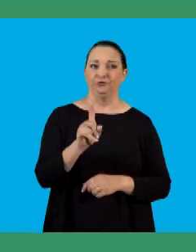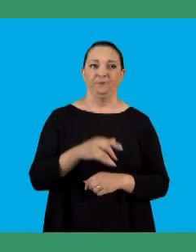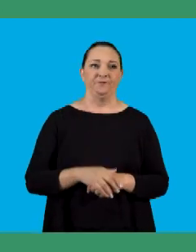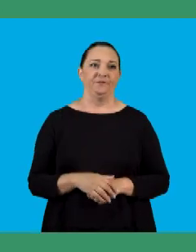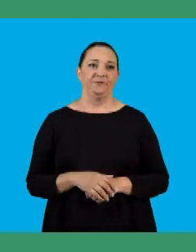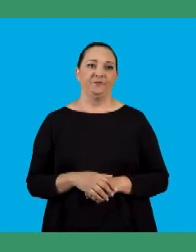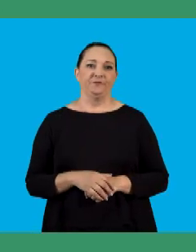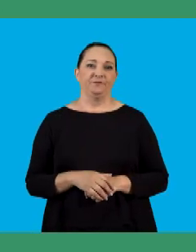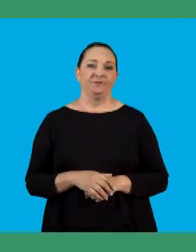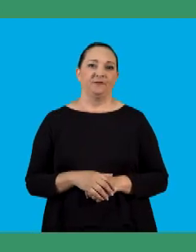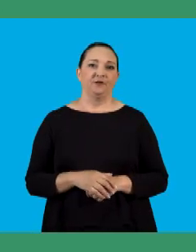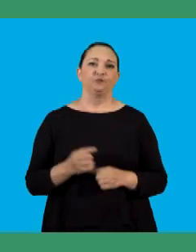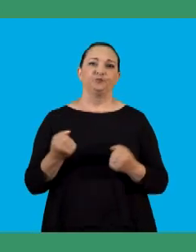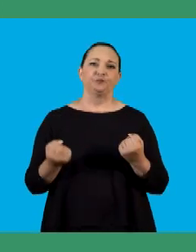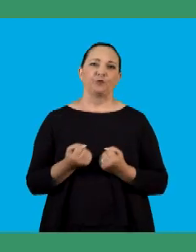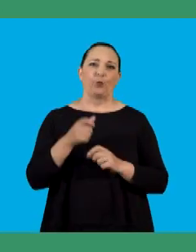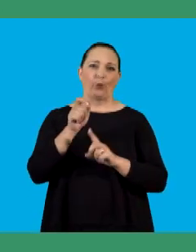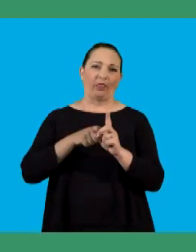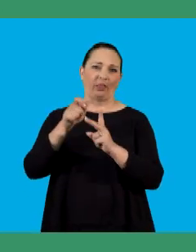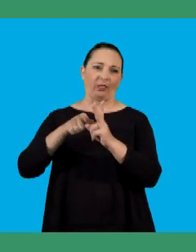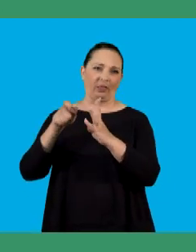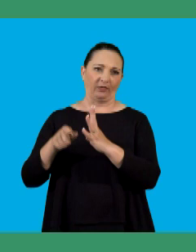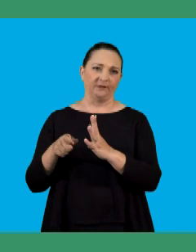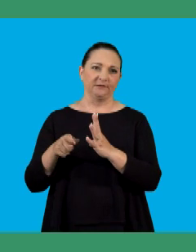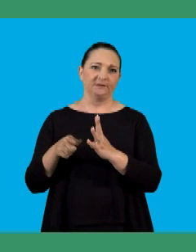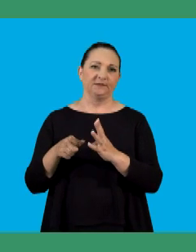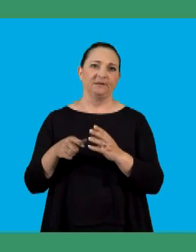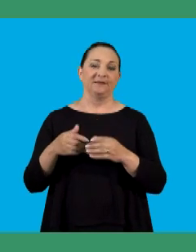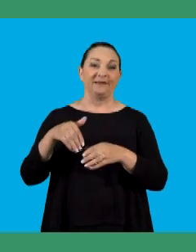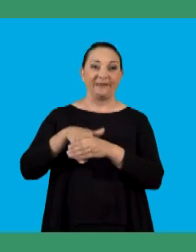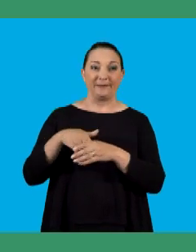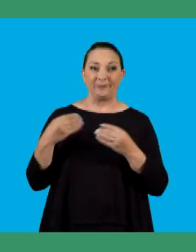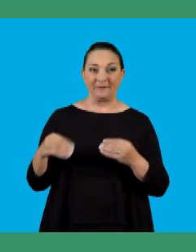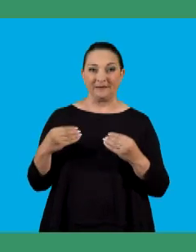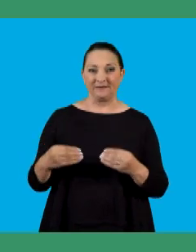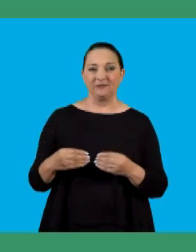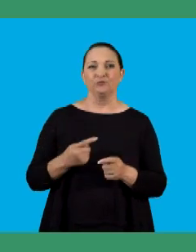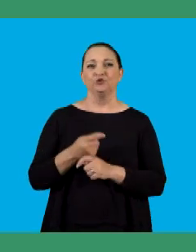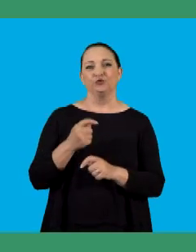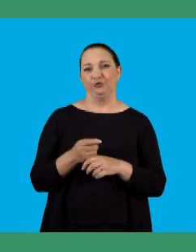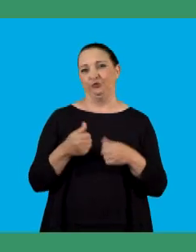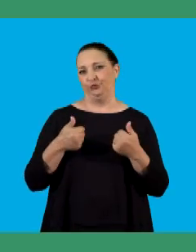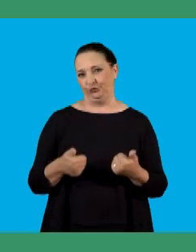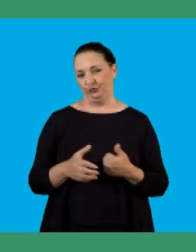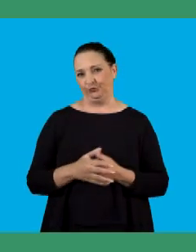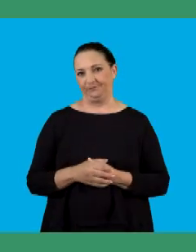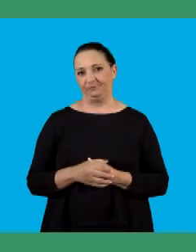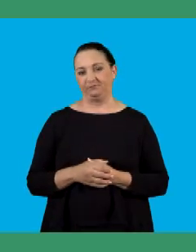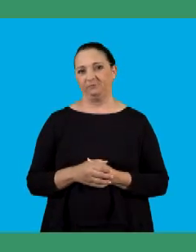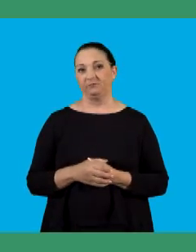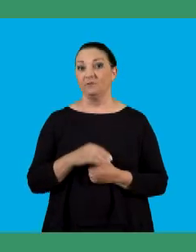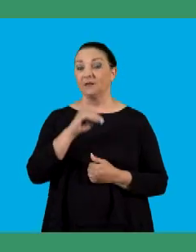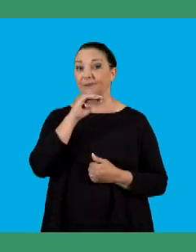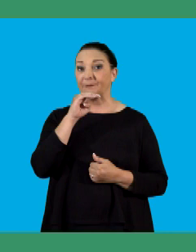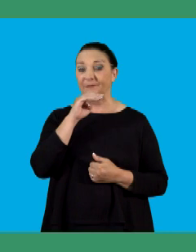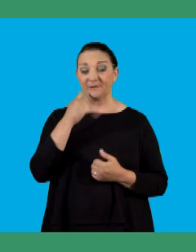Employees working within a business should not be ill-treated for any reason. In simple terms, we must